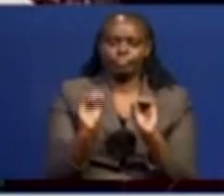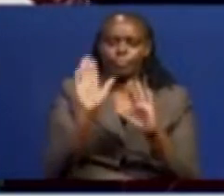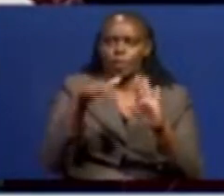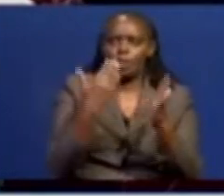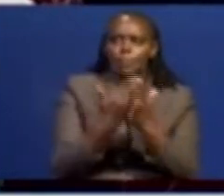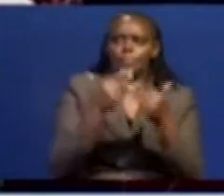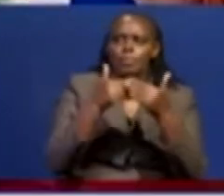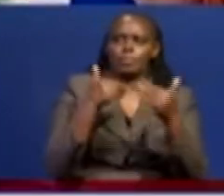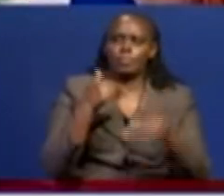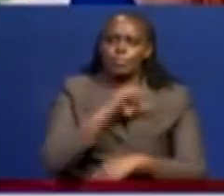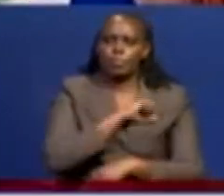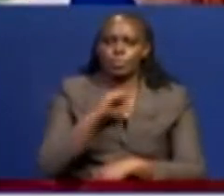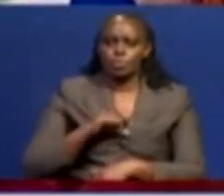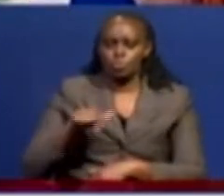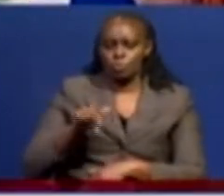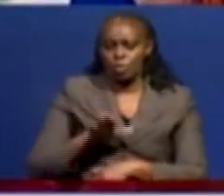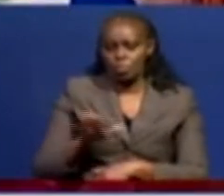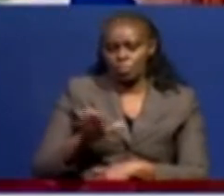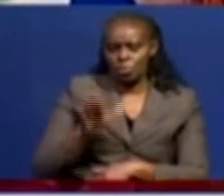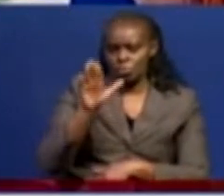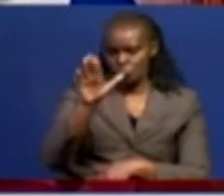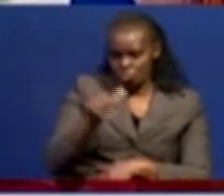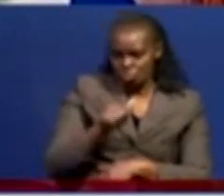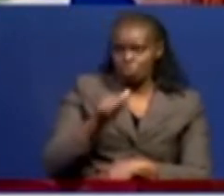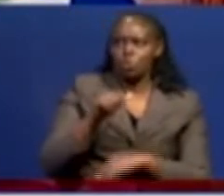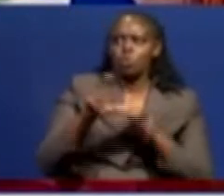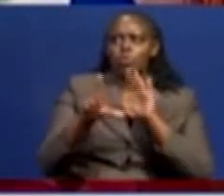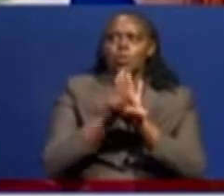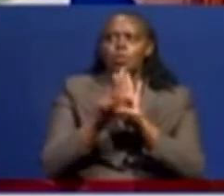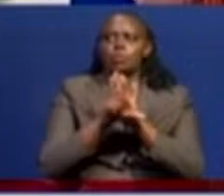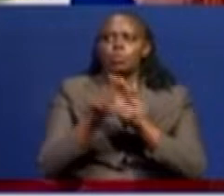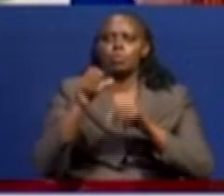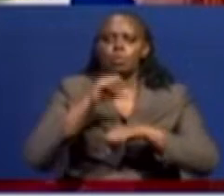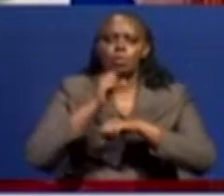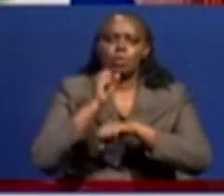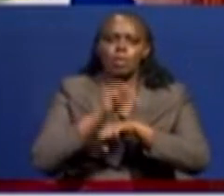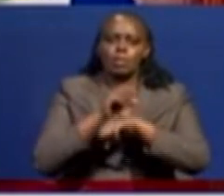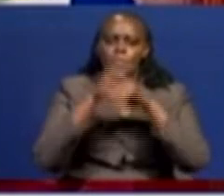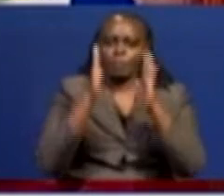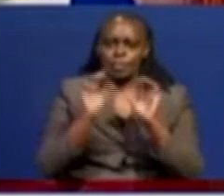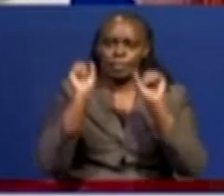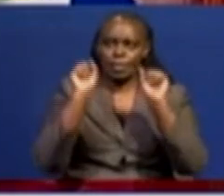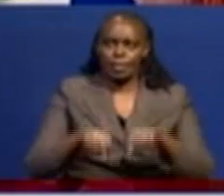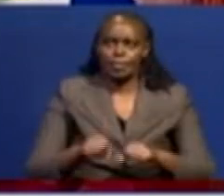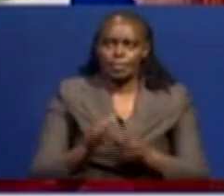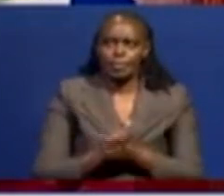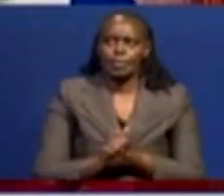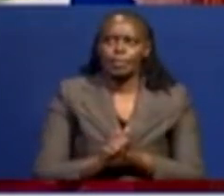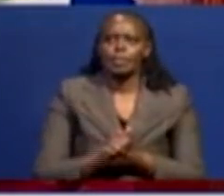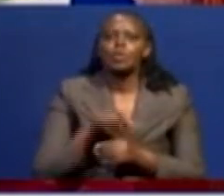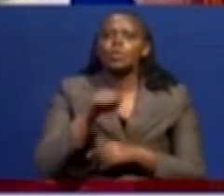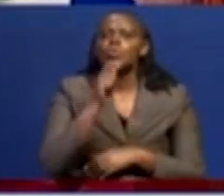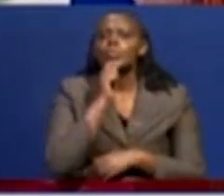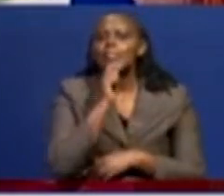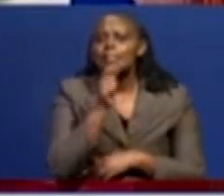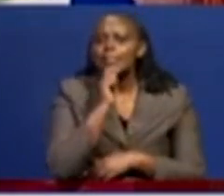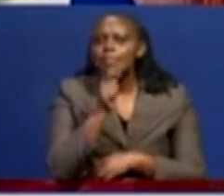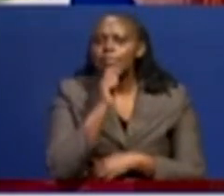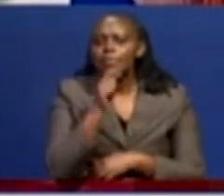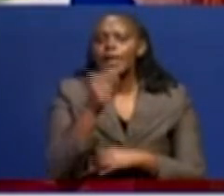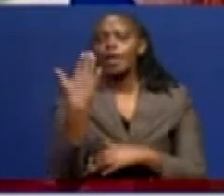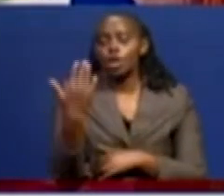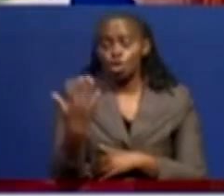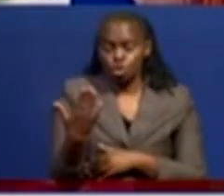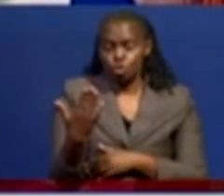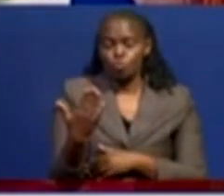You have made an application before this Senate this morning to summon the said legal advisor, yes? Yes. Is it your